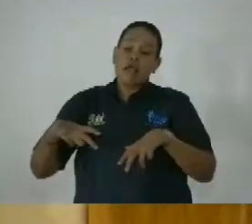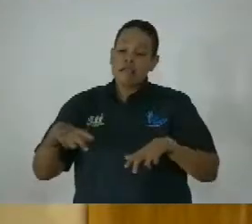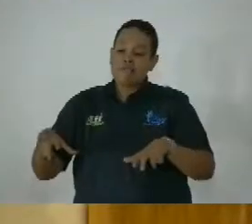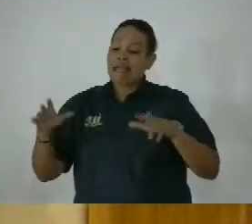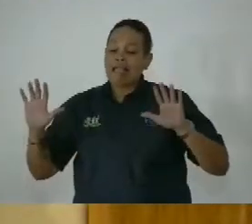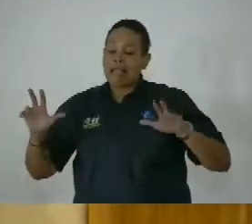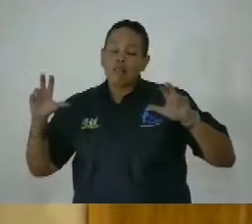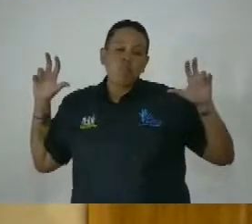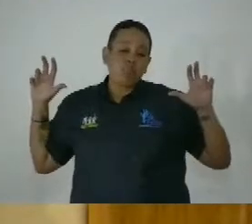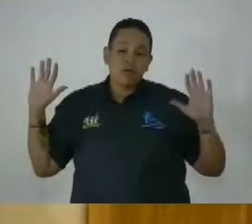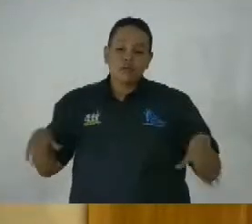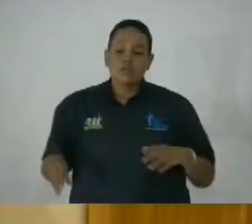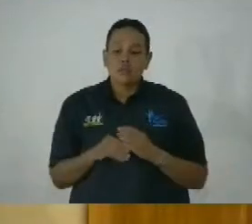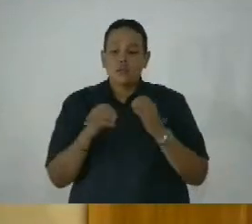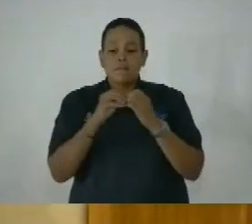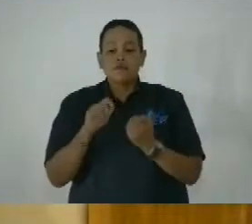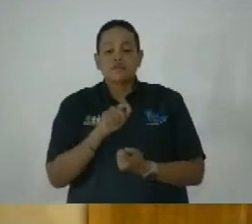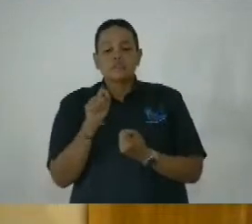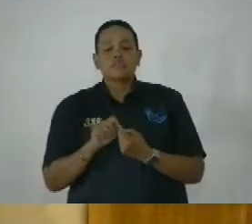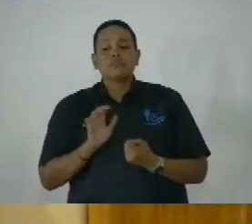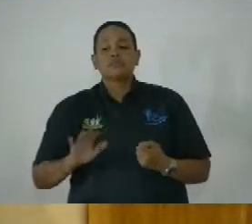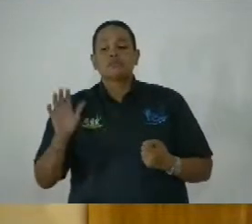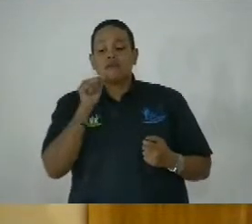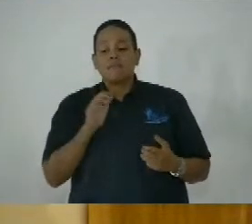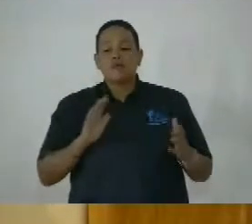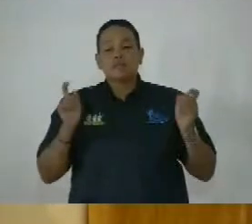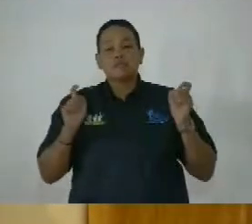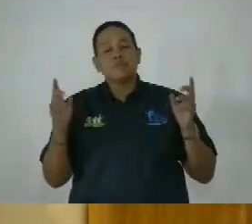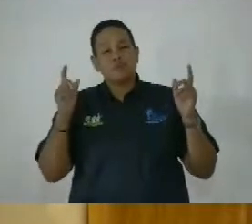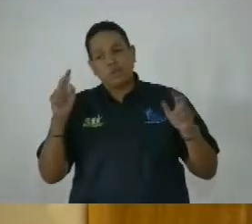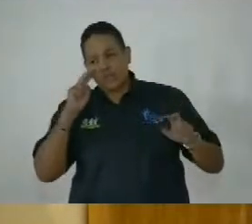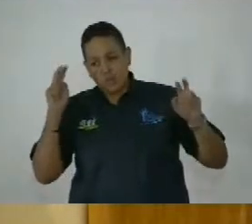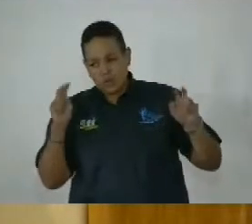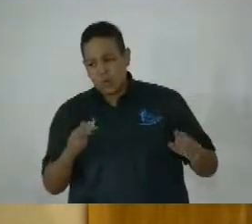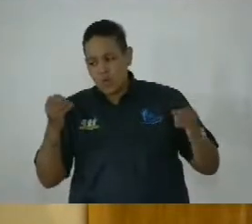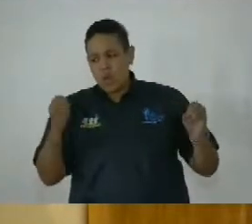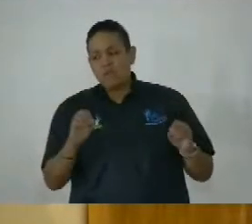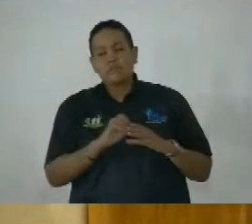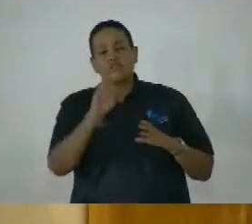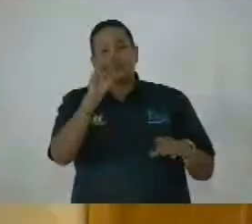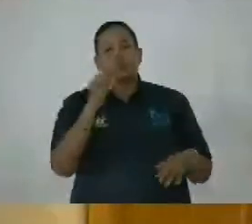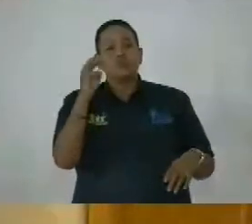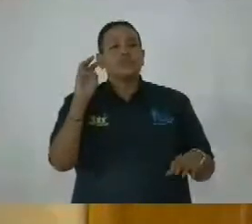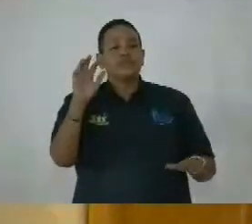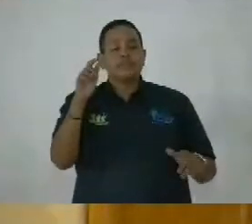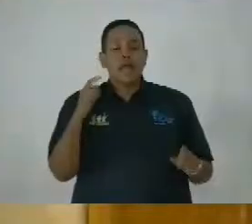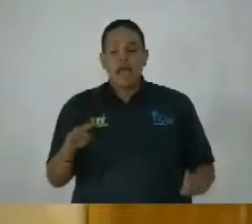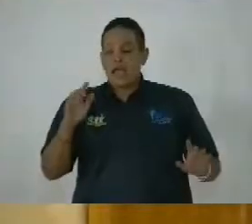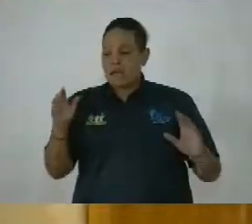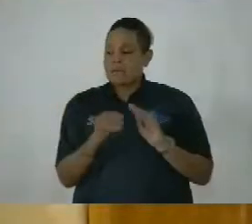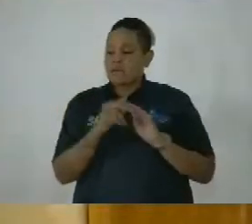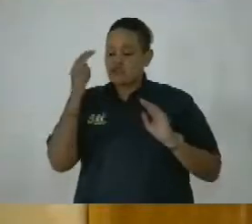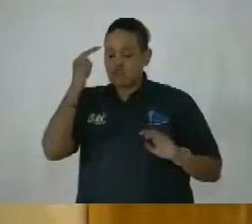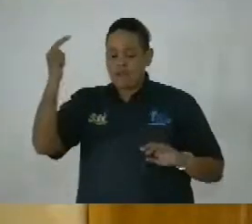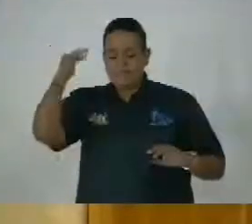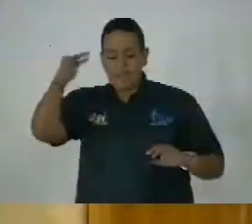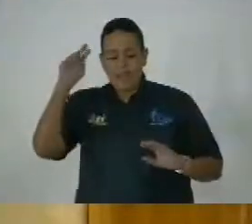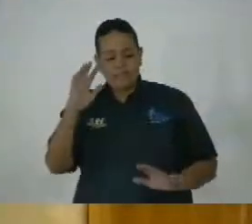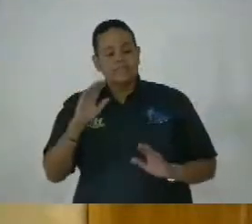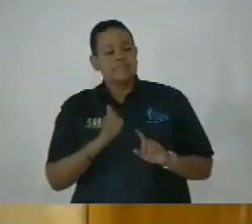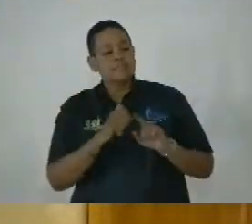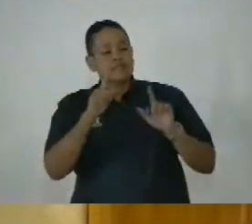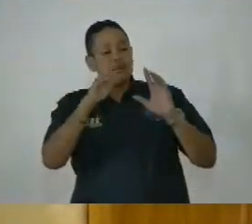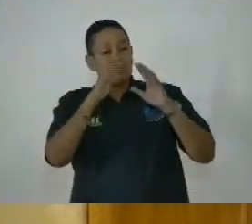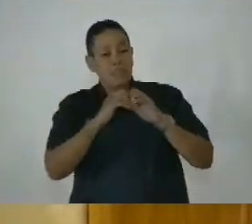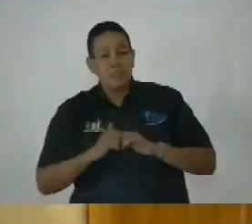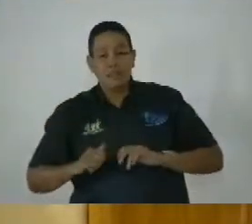To be more specific, Madam Speaker, a quick look at the office in 2016 reflected